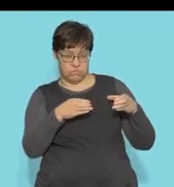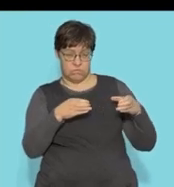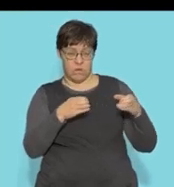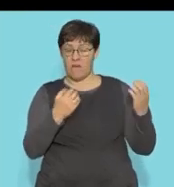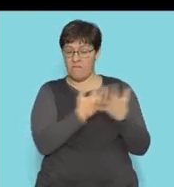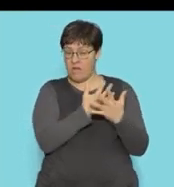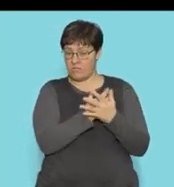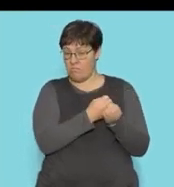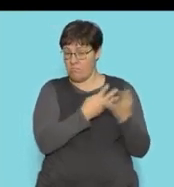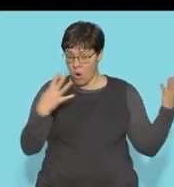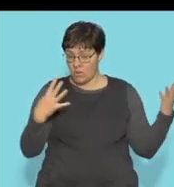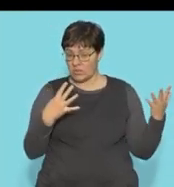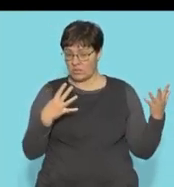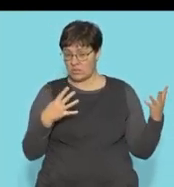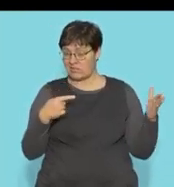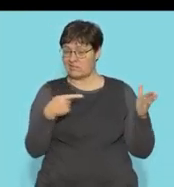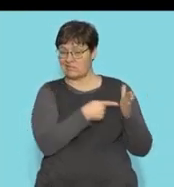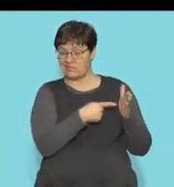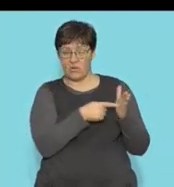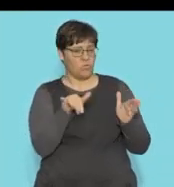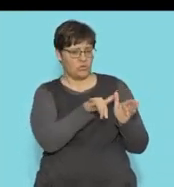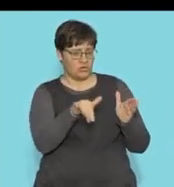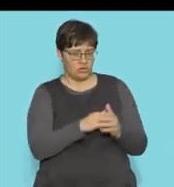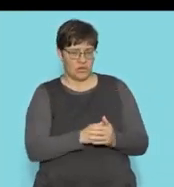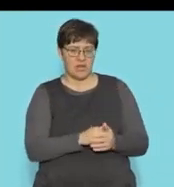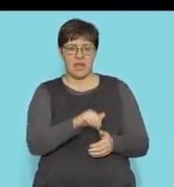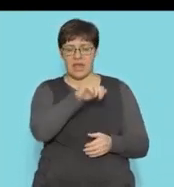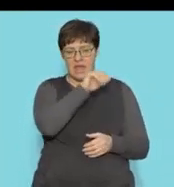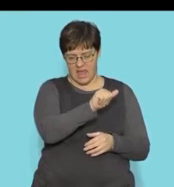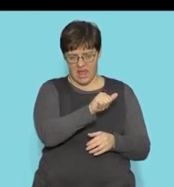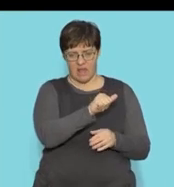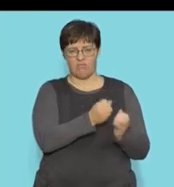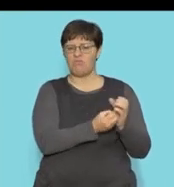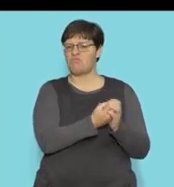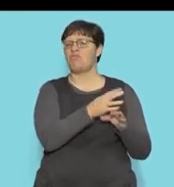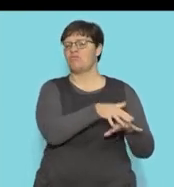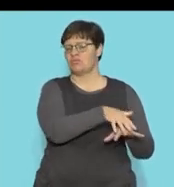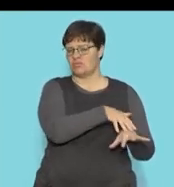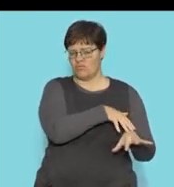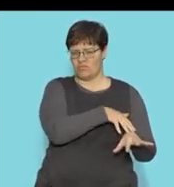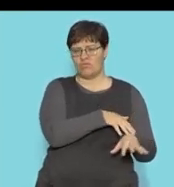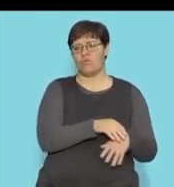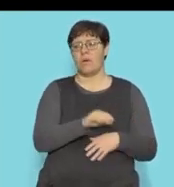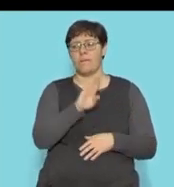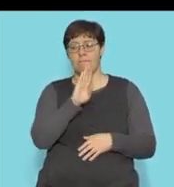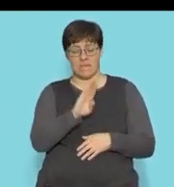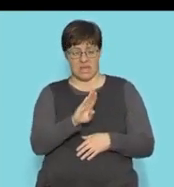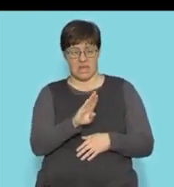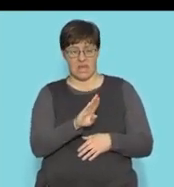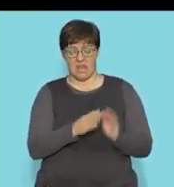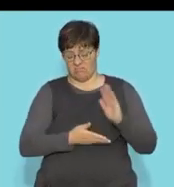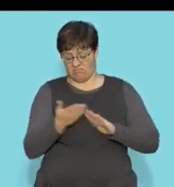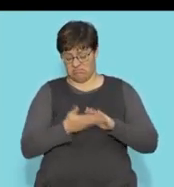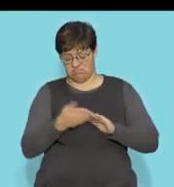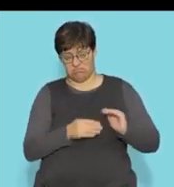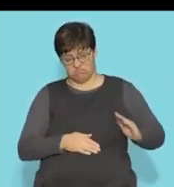rapidly? Well, if we look, we've got A, it's growing quite slowly. B, it's growing